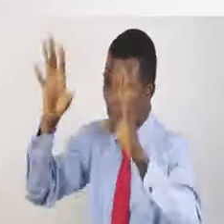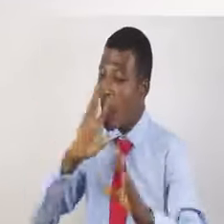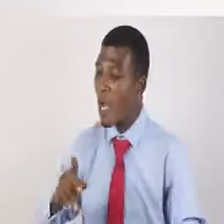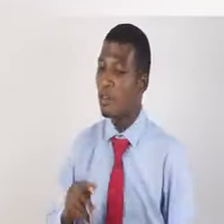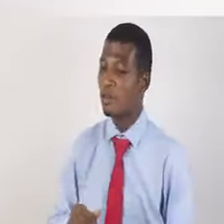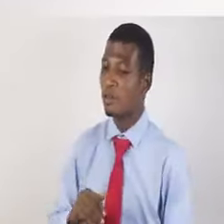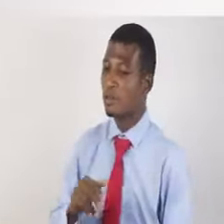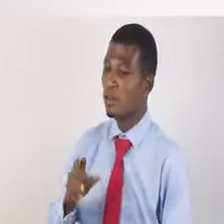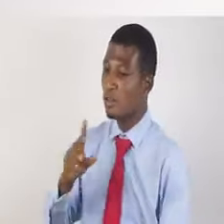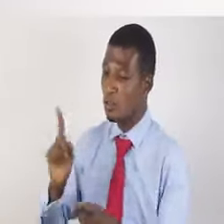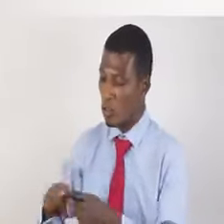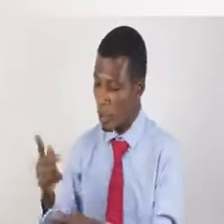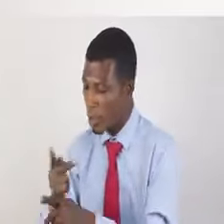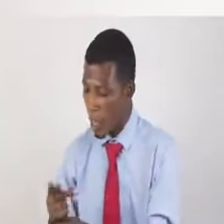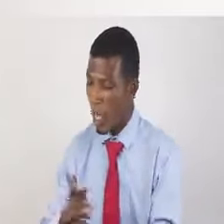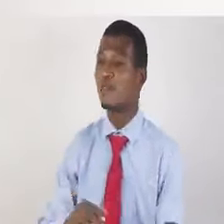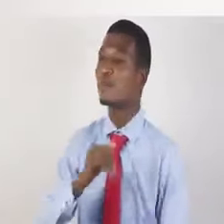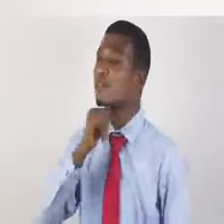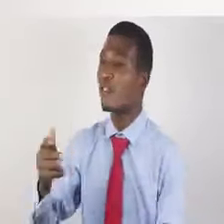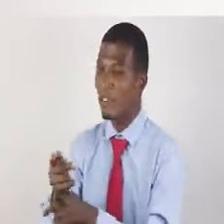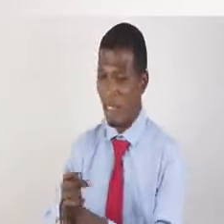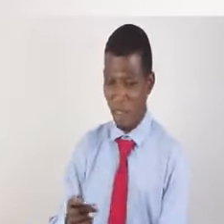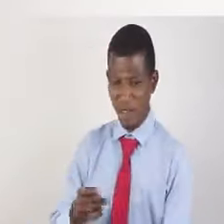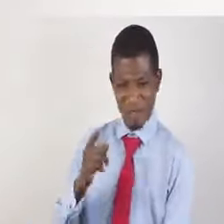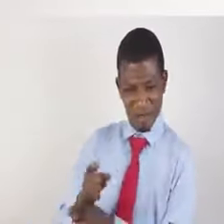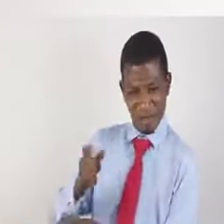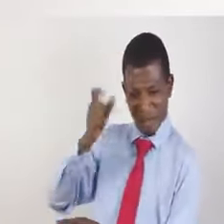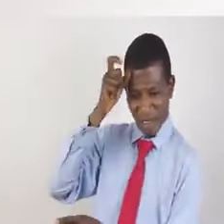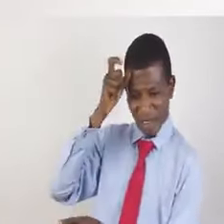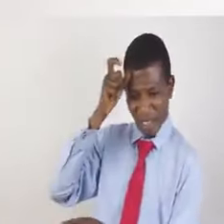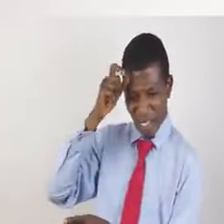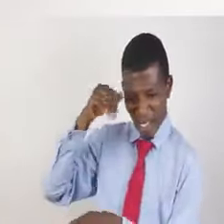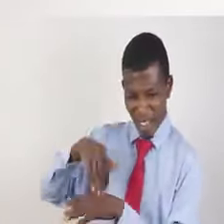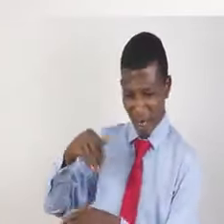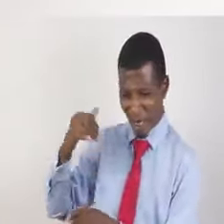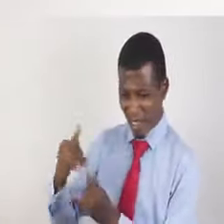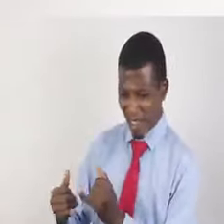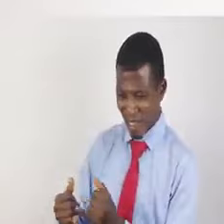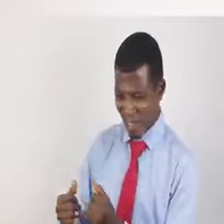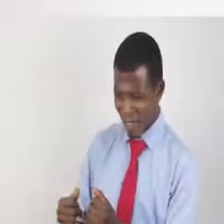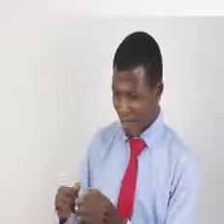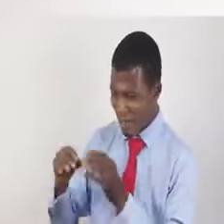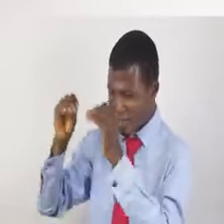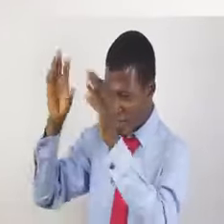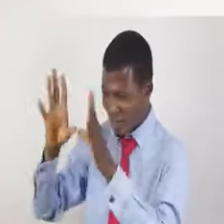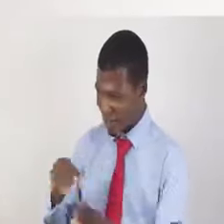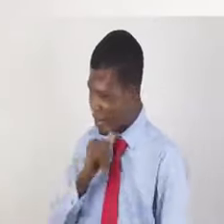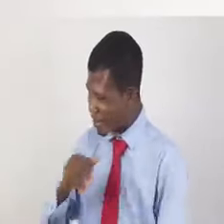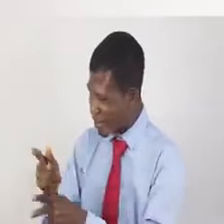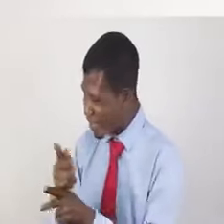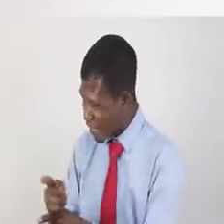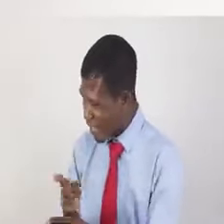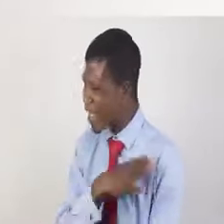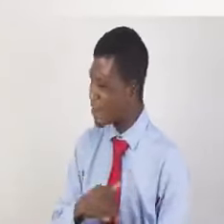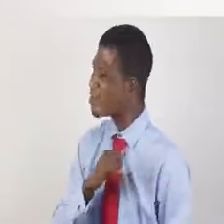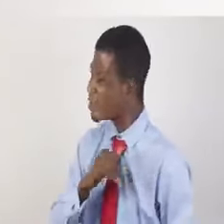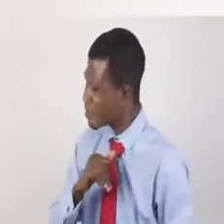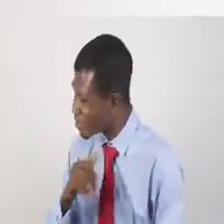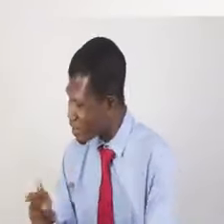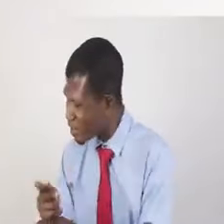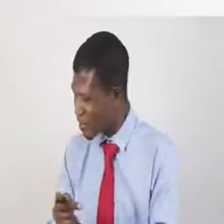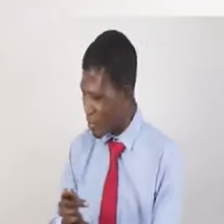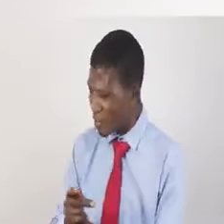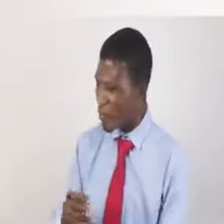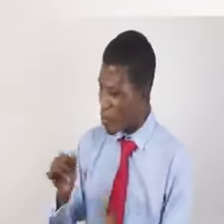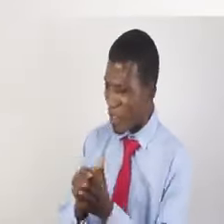to care and not care. Now, if you look at it, it looks absurd at the beginning. Teach us not to care and not care. It looks like it's